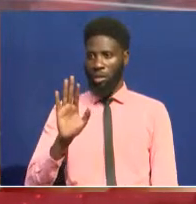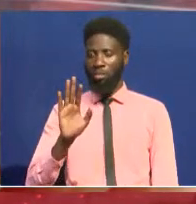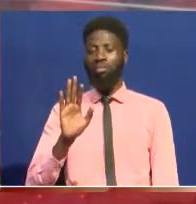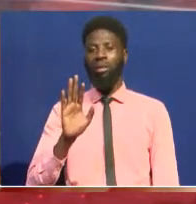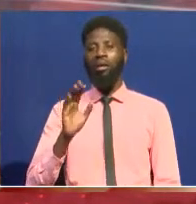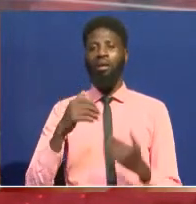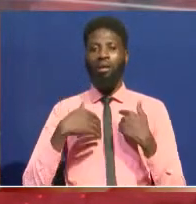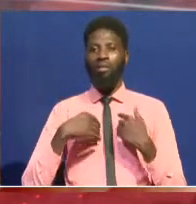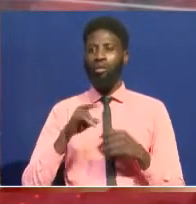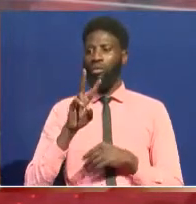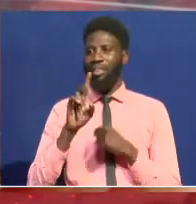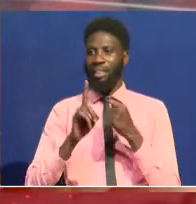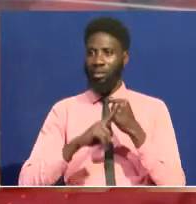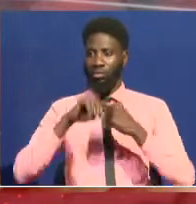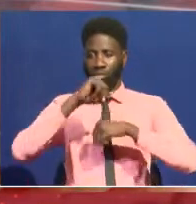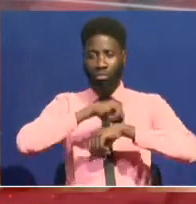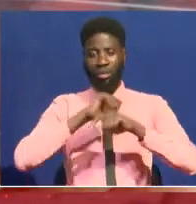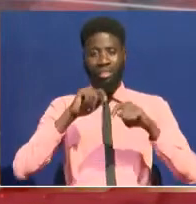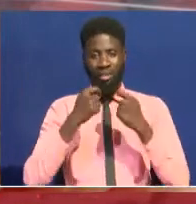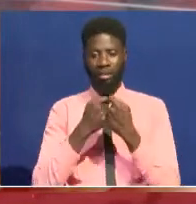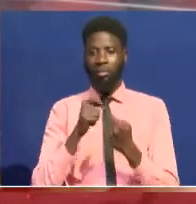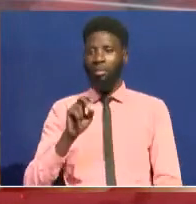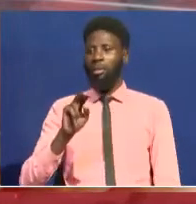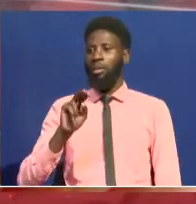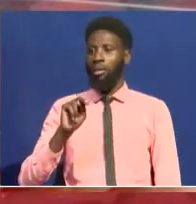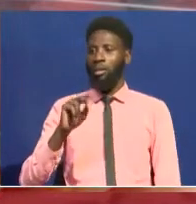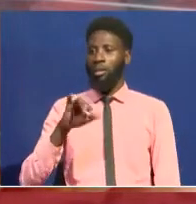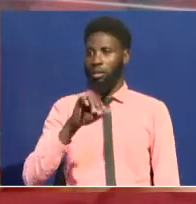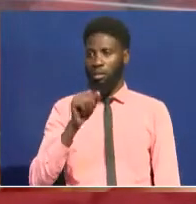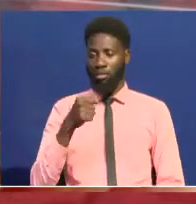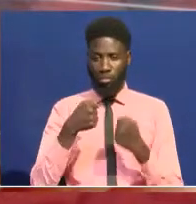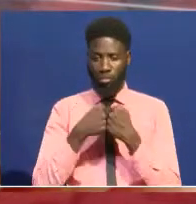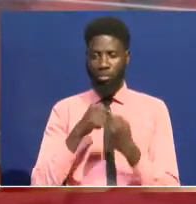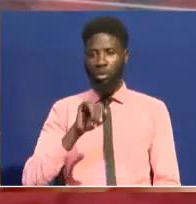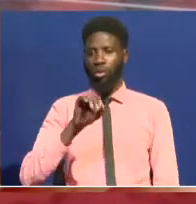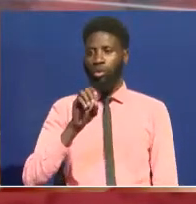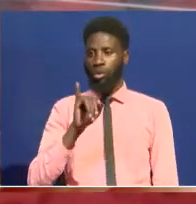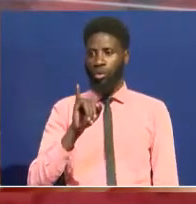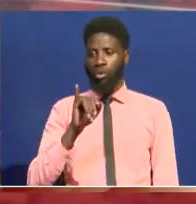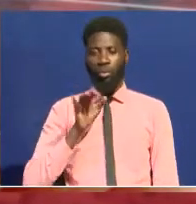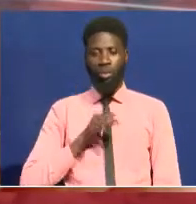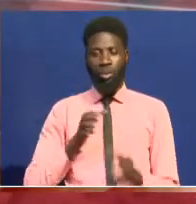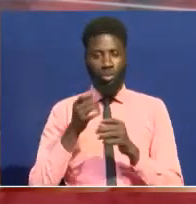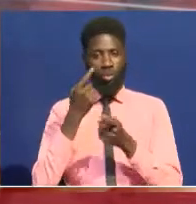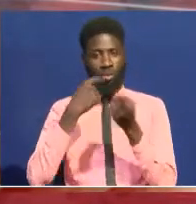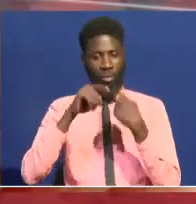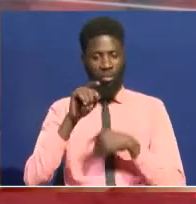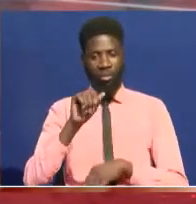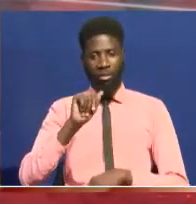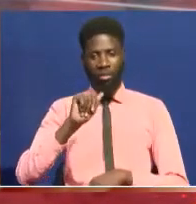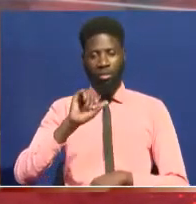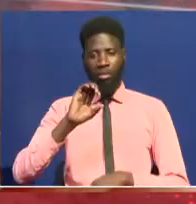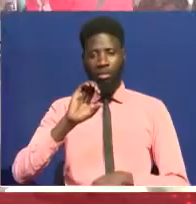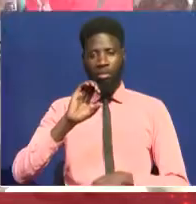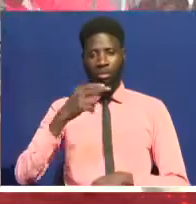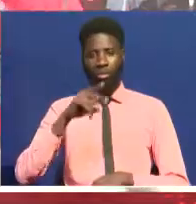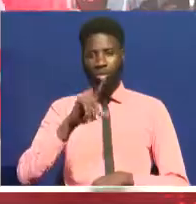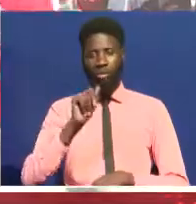together 26 school teams. Ngiya girls trounced Tuk Jowi Secondary School to win the ladies' title. Achola Simon with the